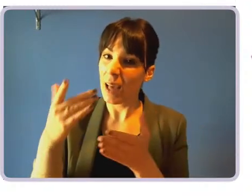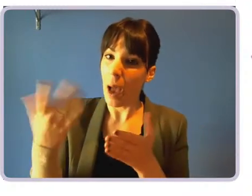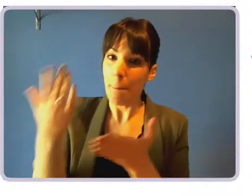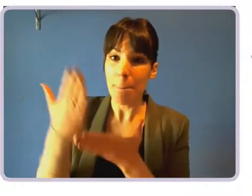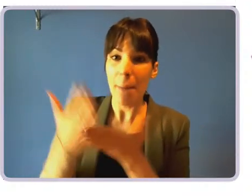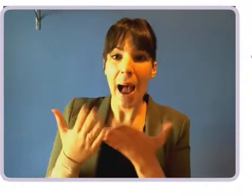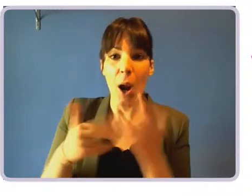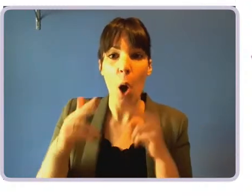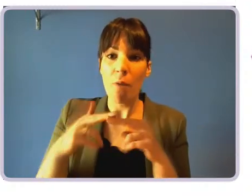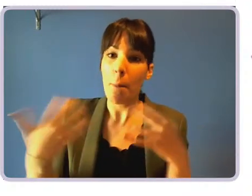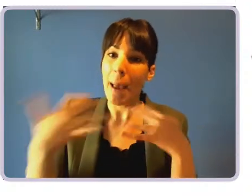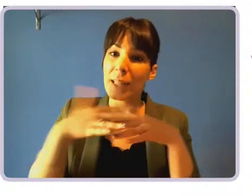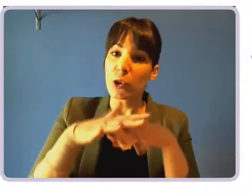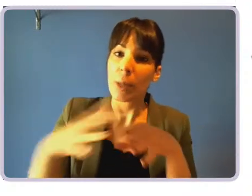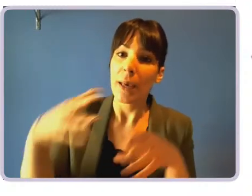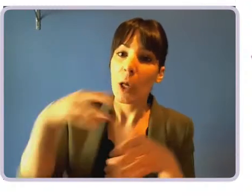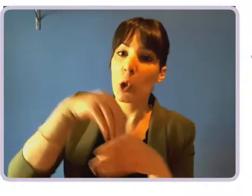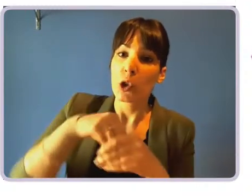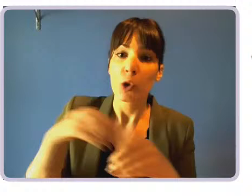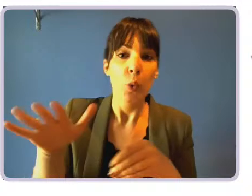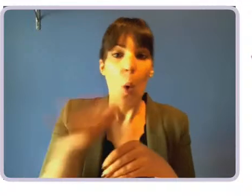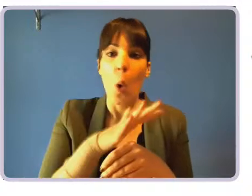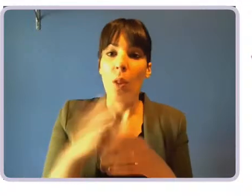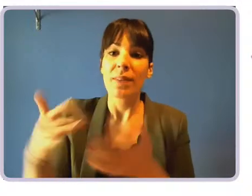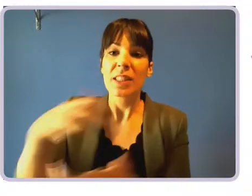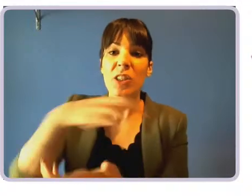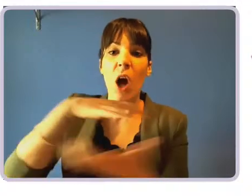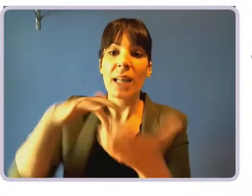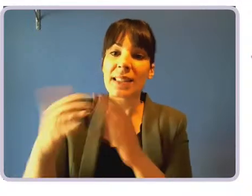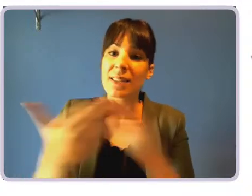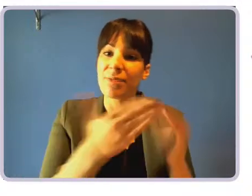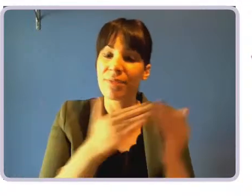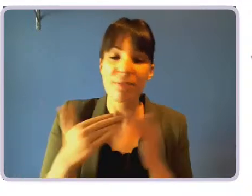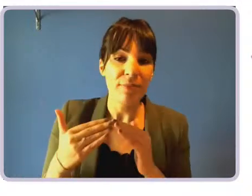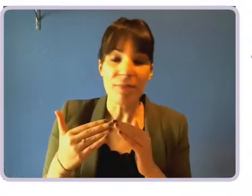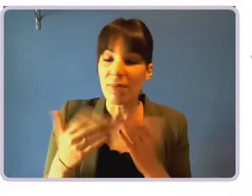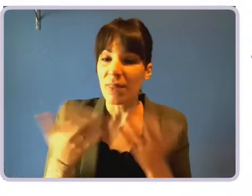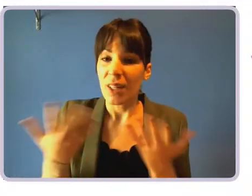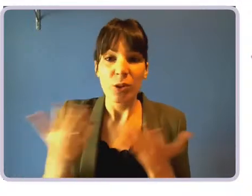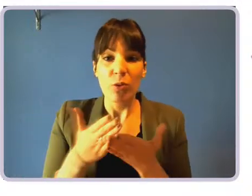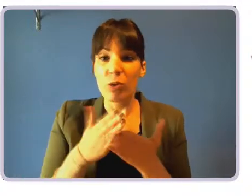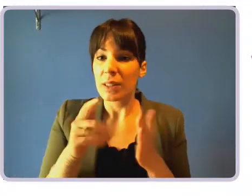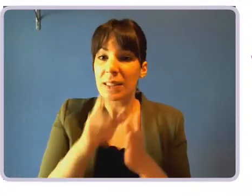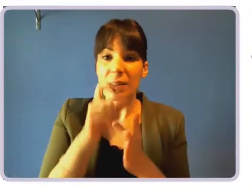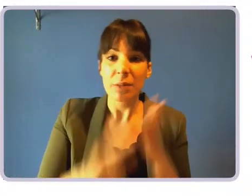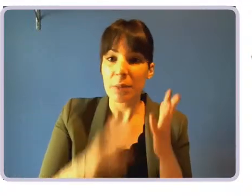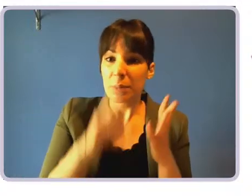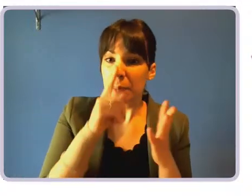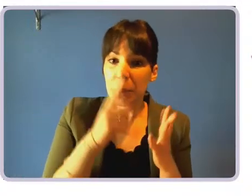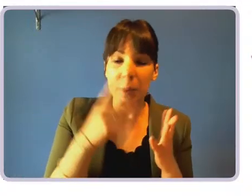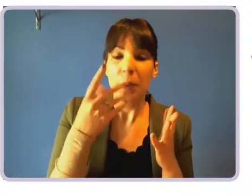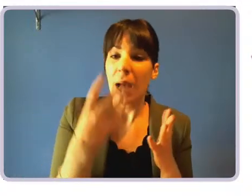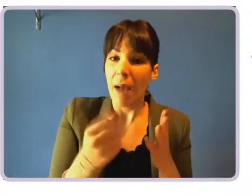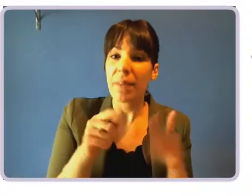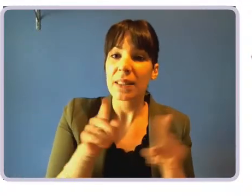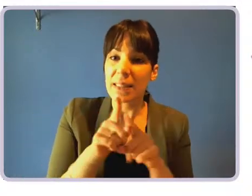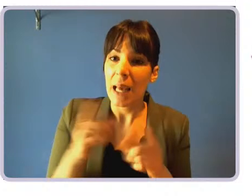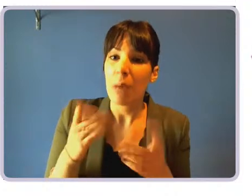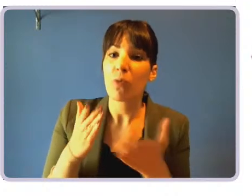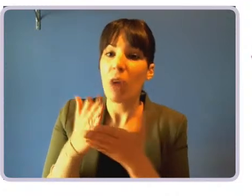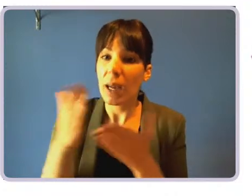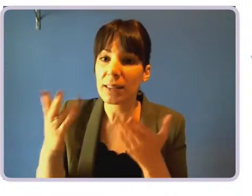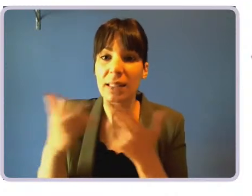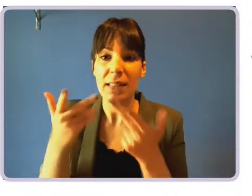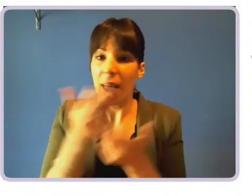the rights, just like any other citizen, to access mainstream emergency management information and resources and tailor them to their